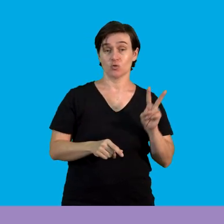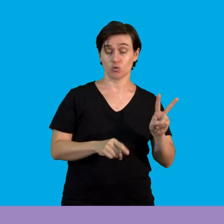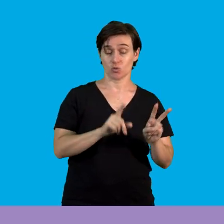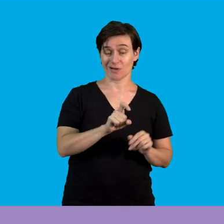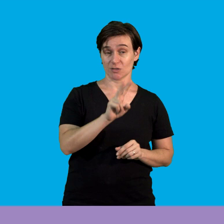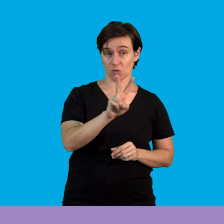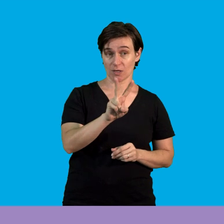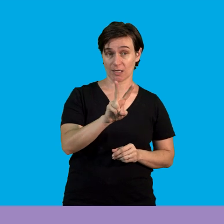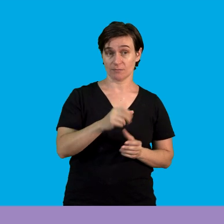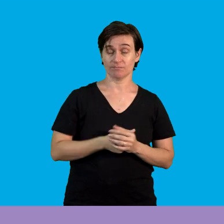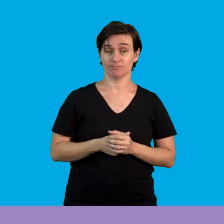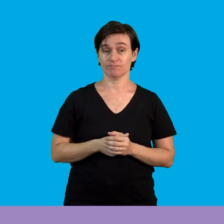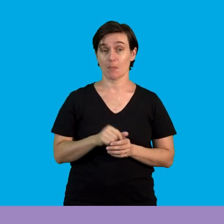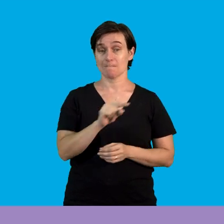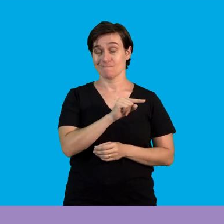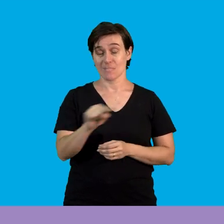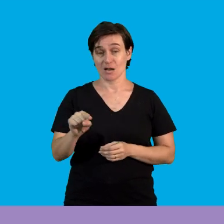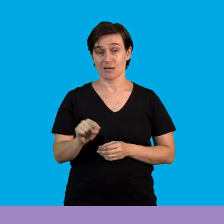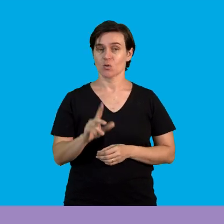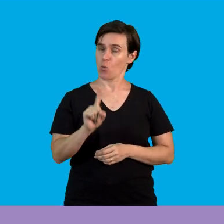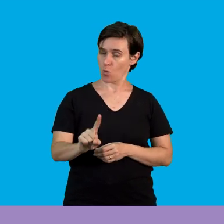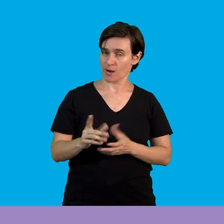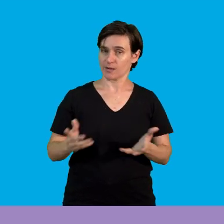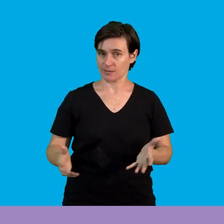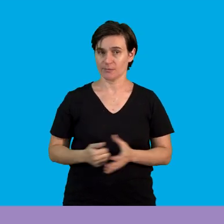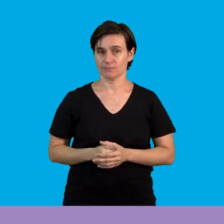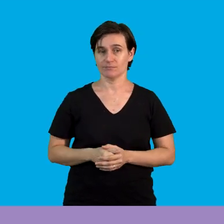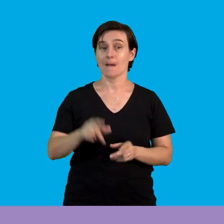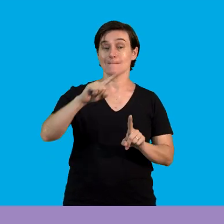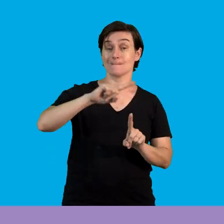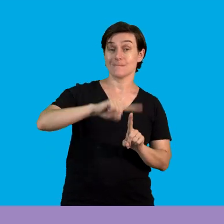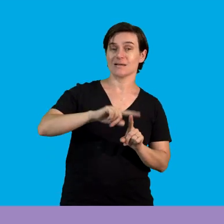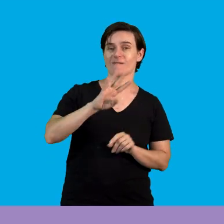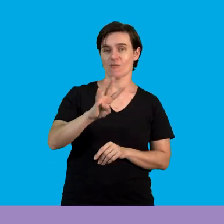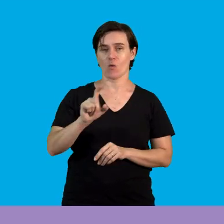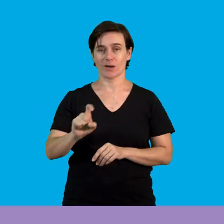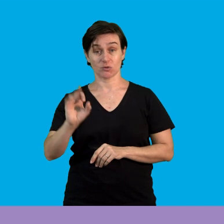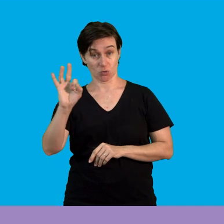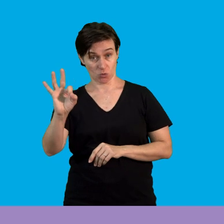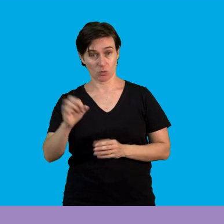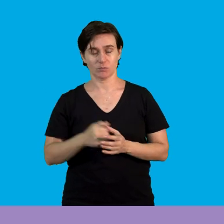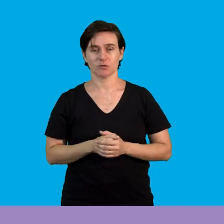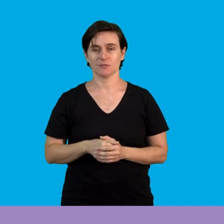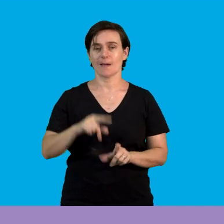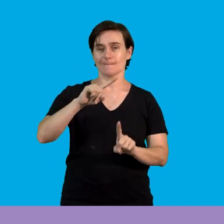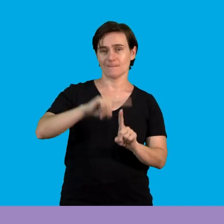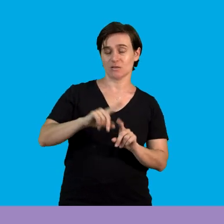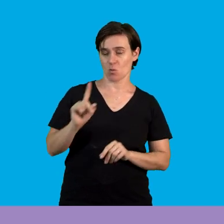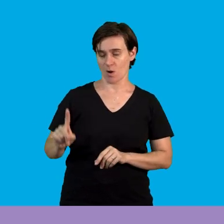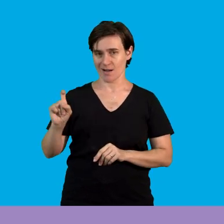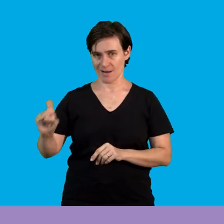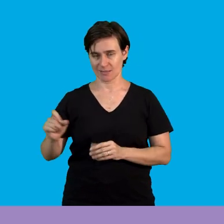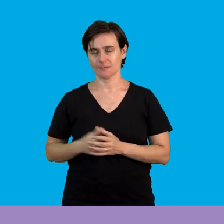as 2x squared minus 1 plus 4x